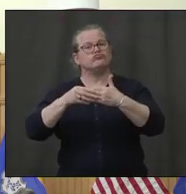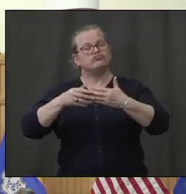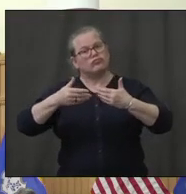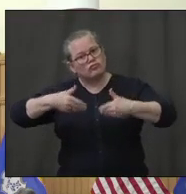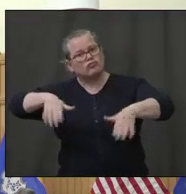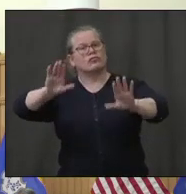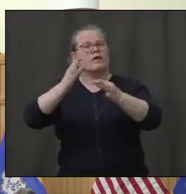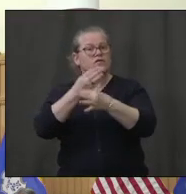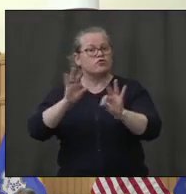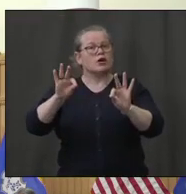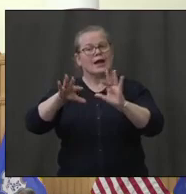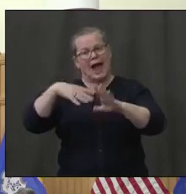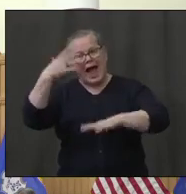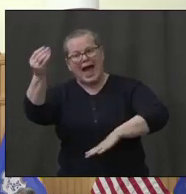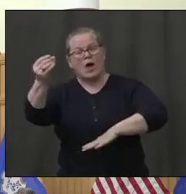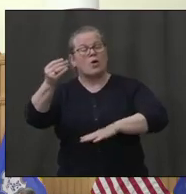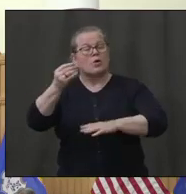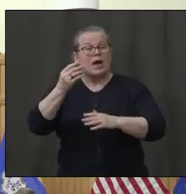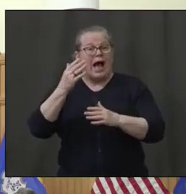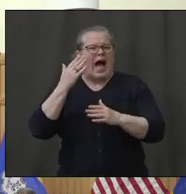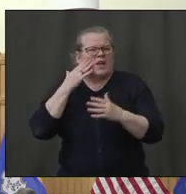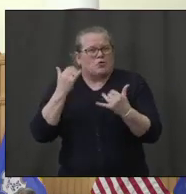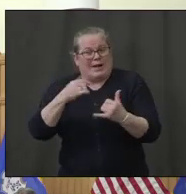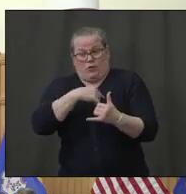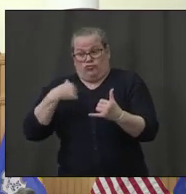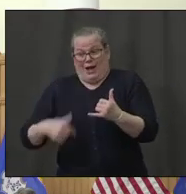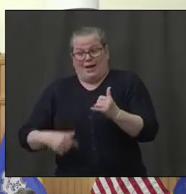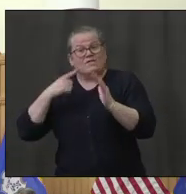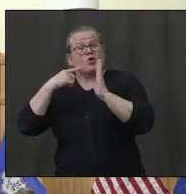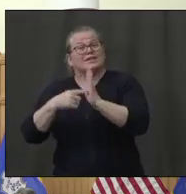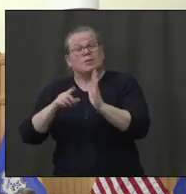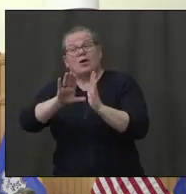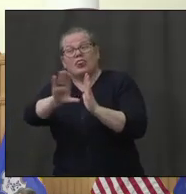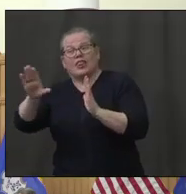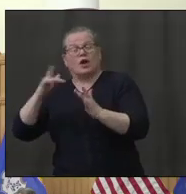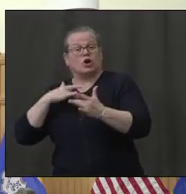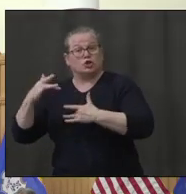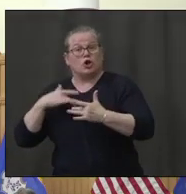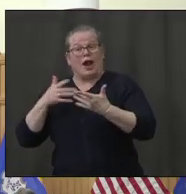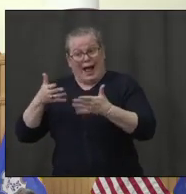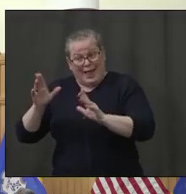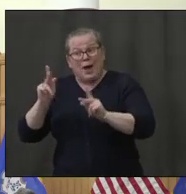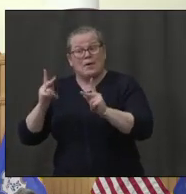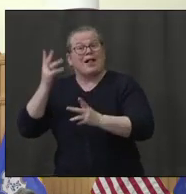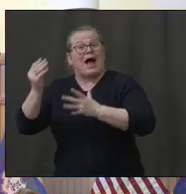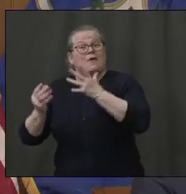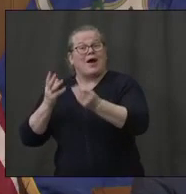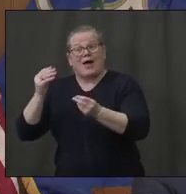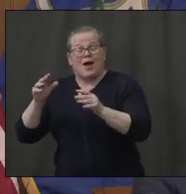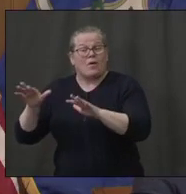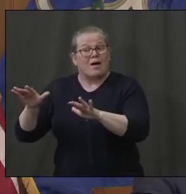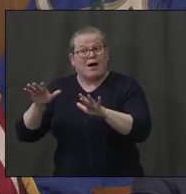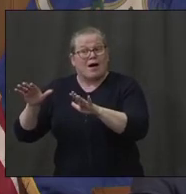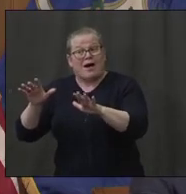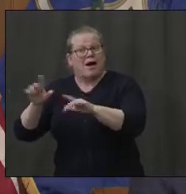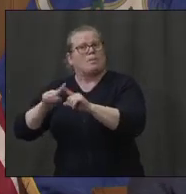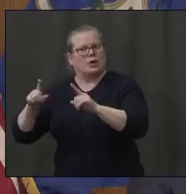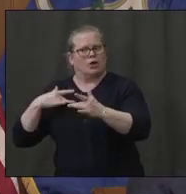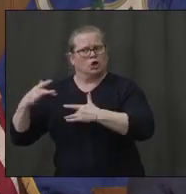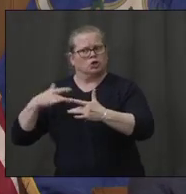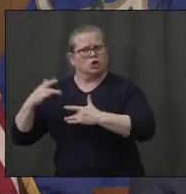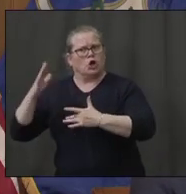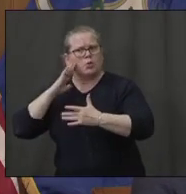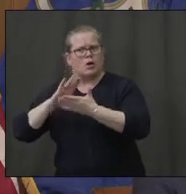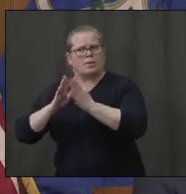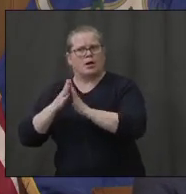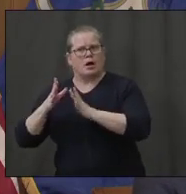fear is reinfecting and then going through this all over again. Yeah. It's too soon to know the answer to that question, but you raise a very important